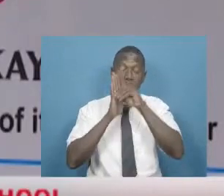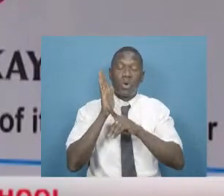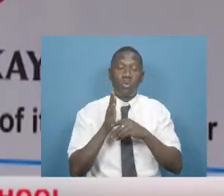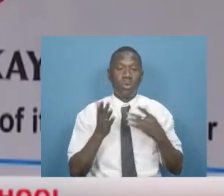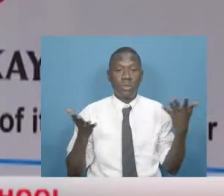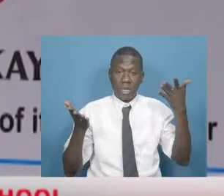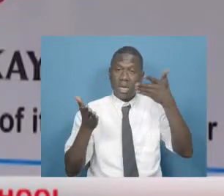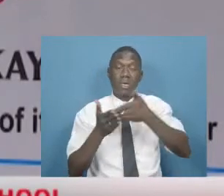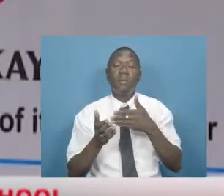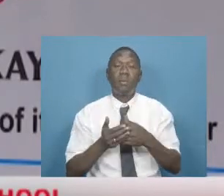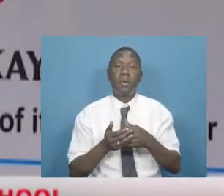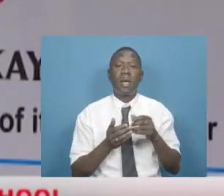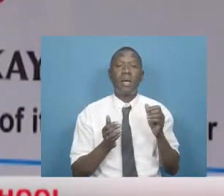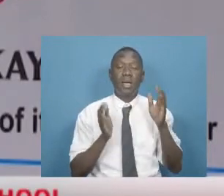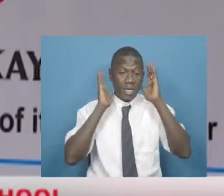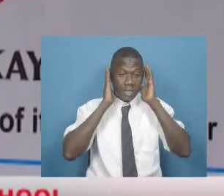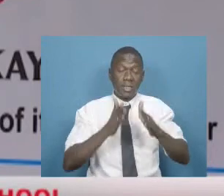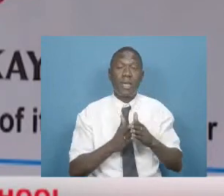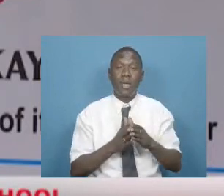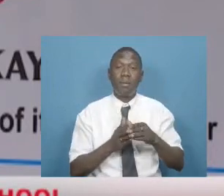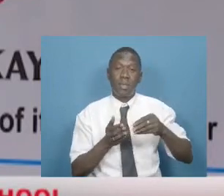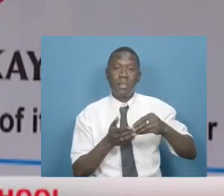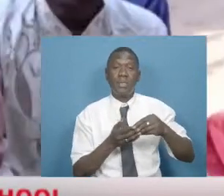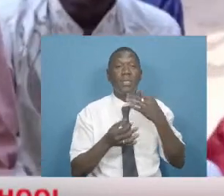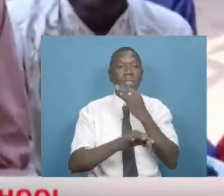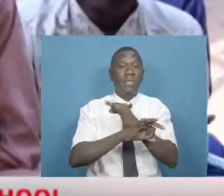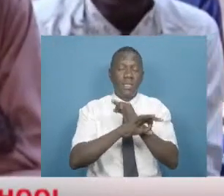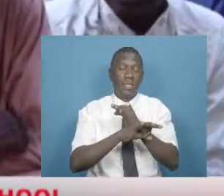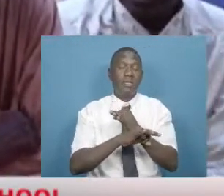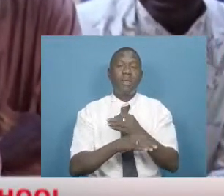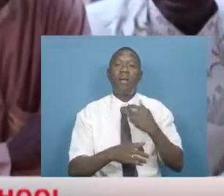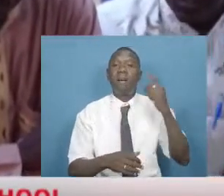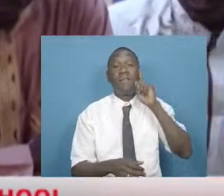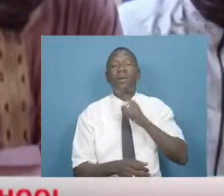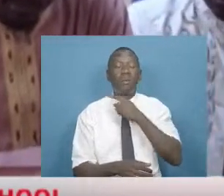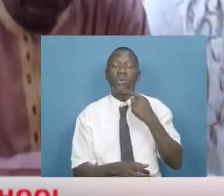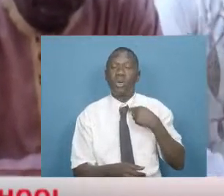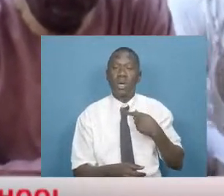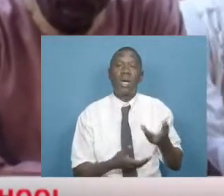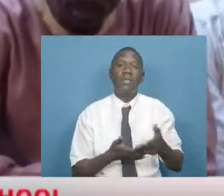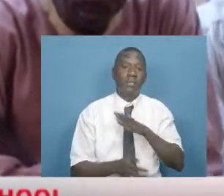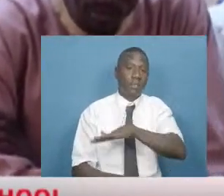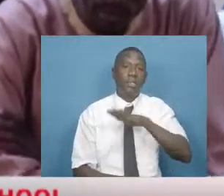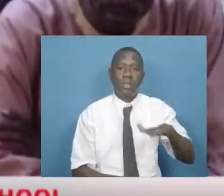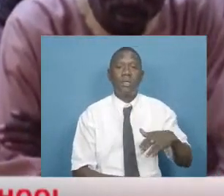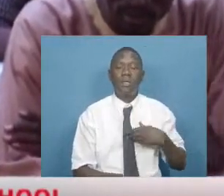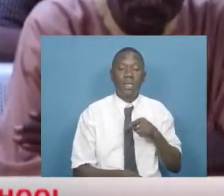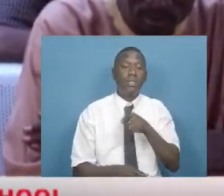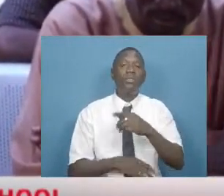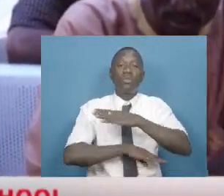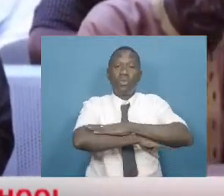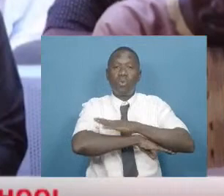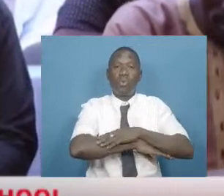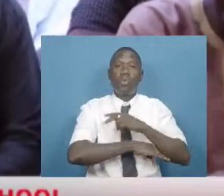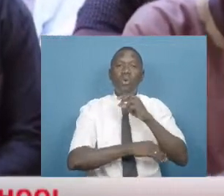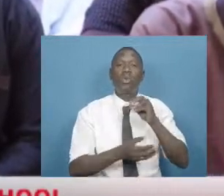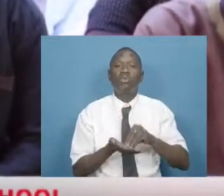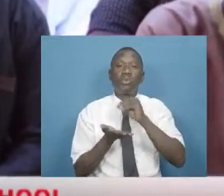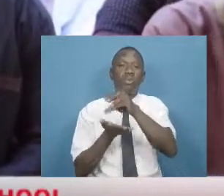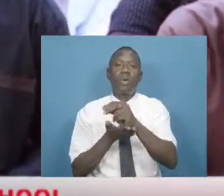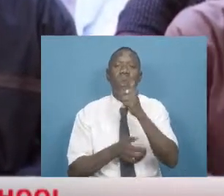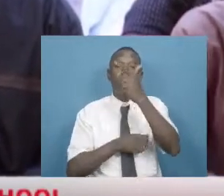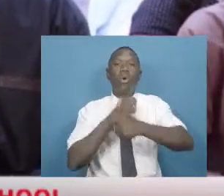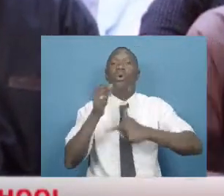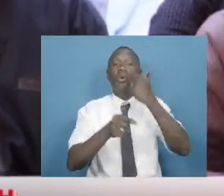attended by Islamic scholars, parents, guardians, and children. This school was sponsored by Global Islamic Solidarity